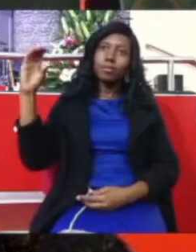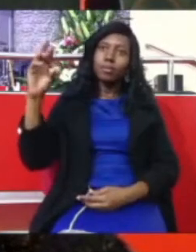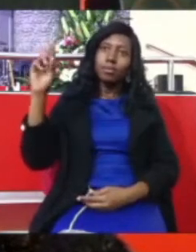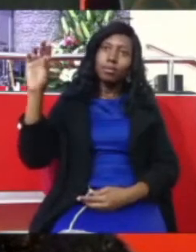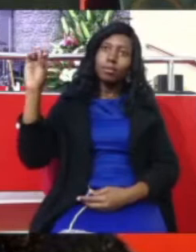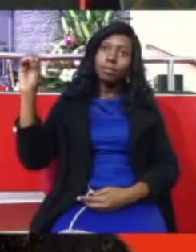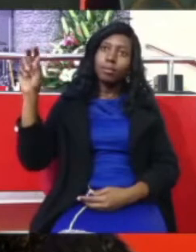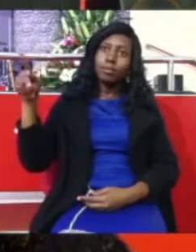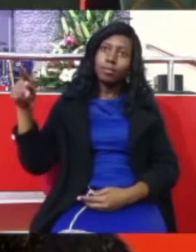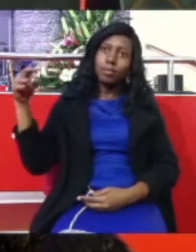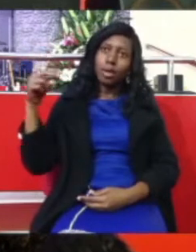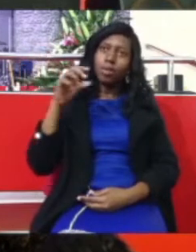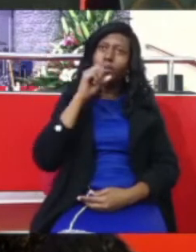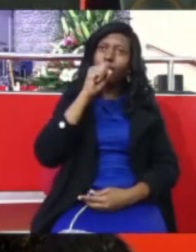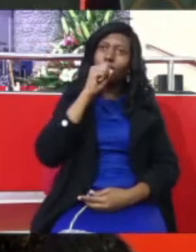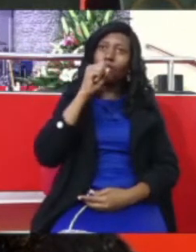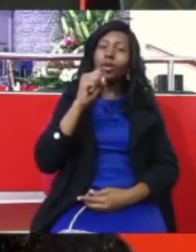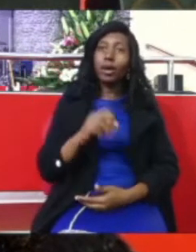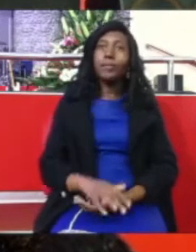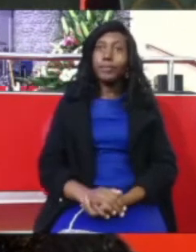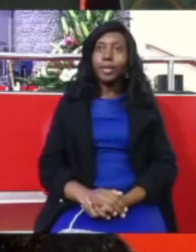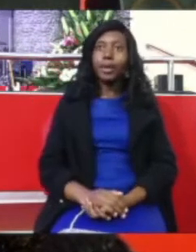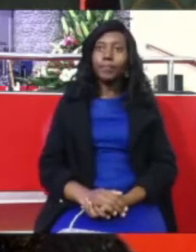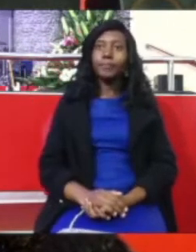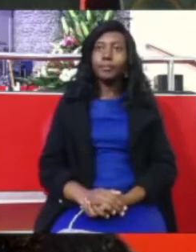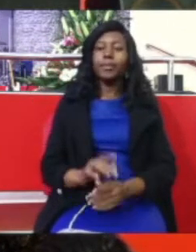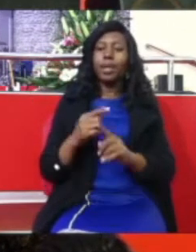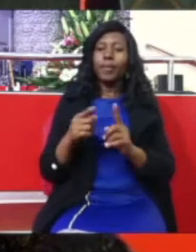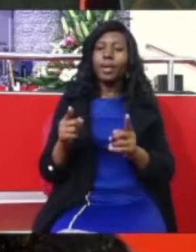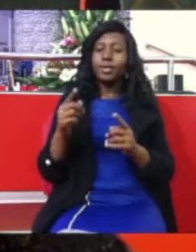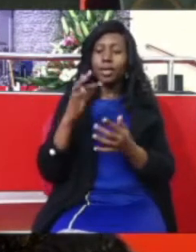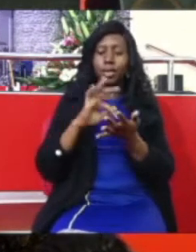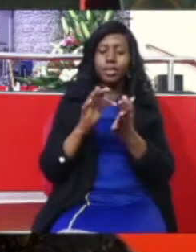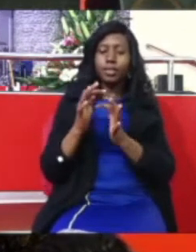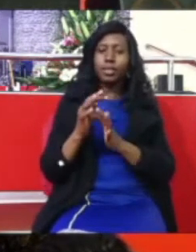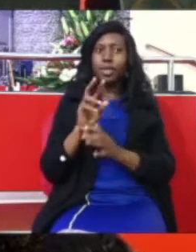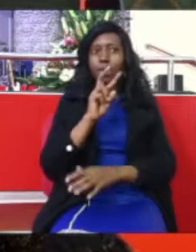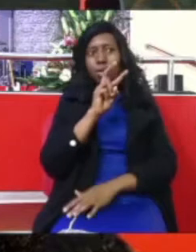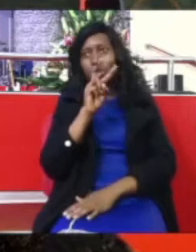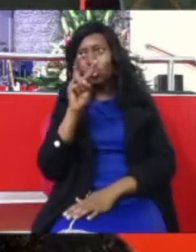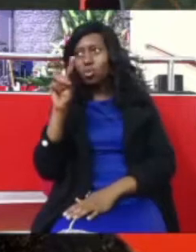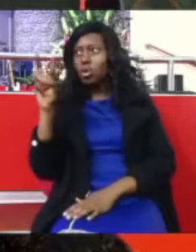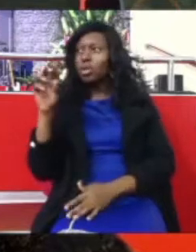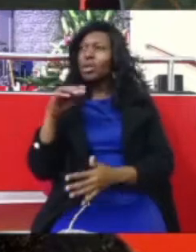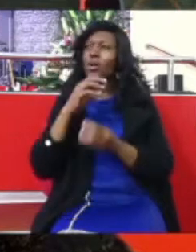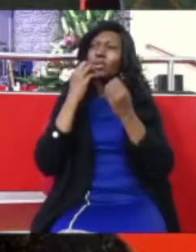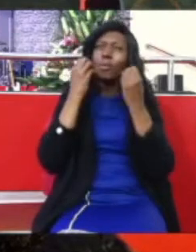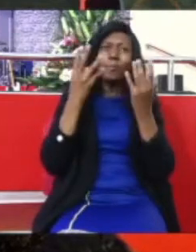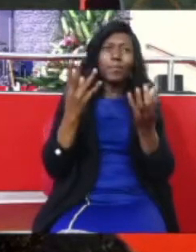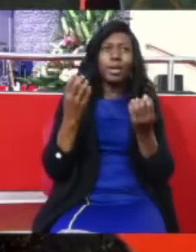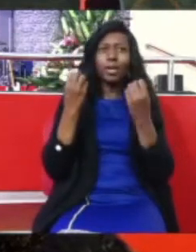them and realizes this crowd is so big. For him to communicate effectively, he looks around and finds